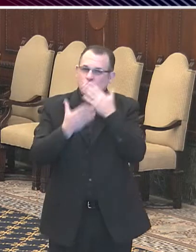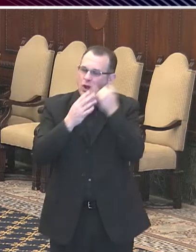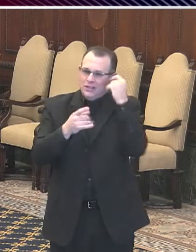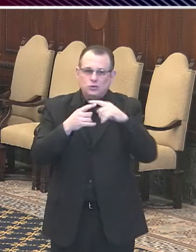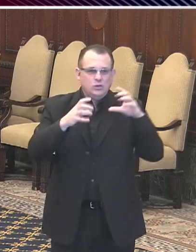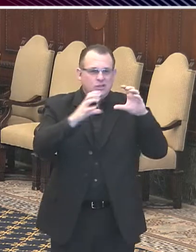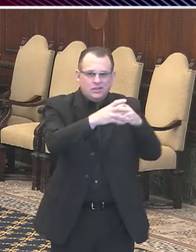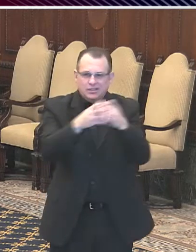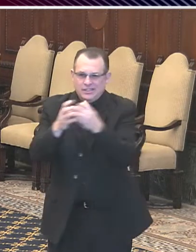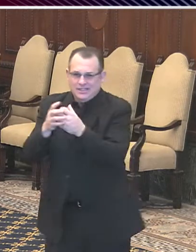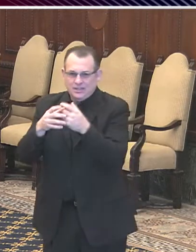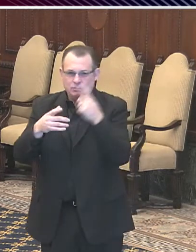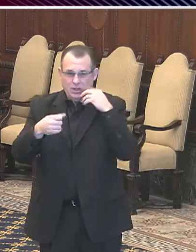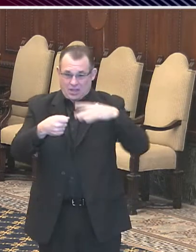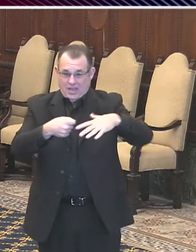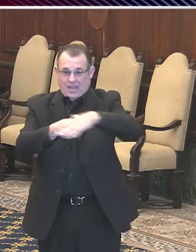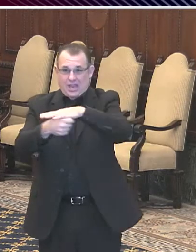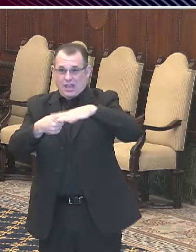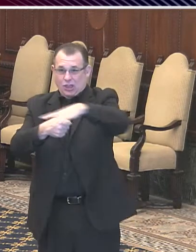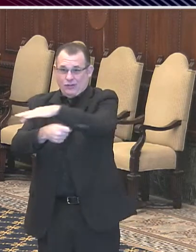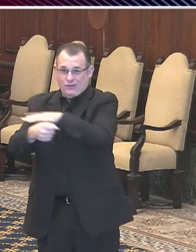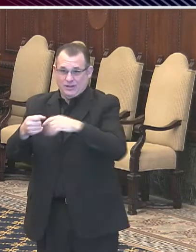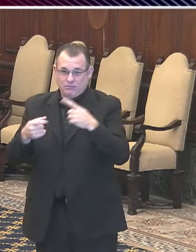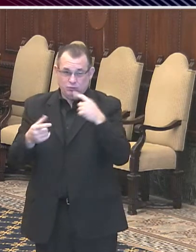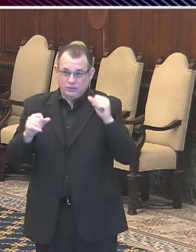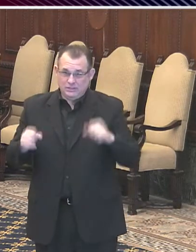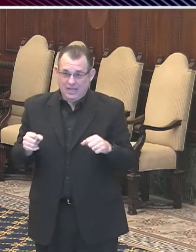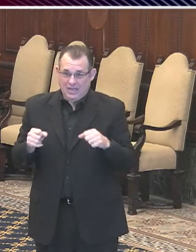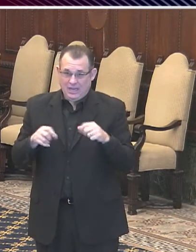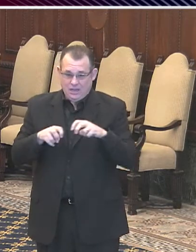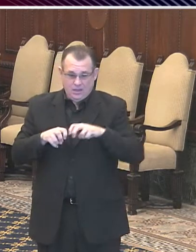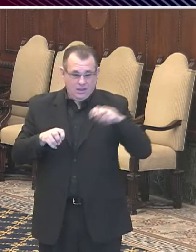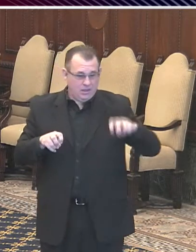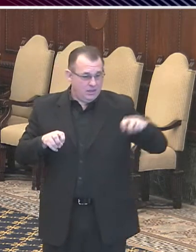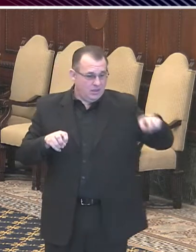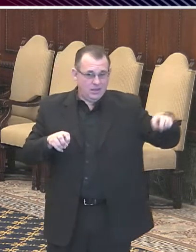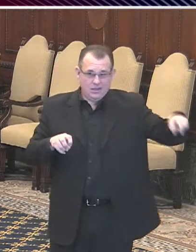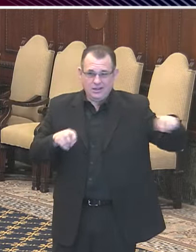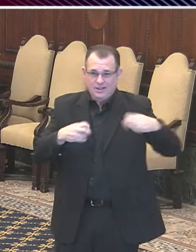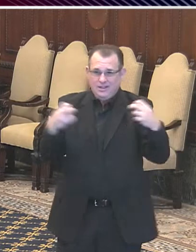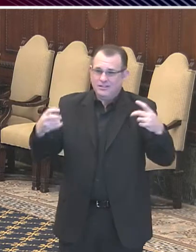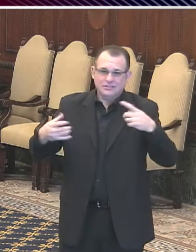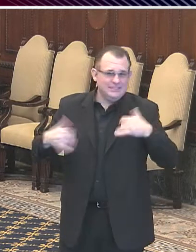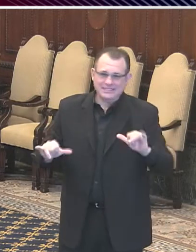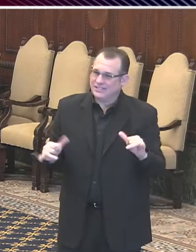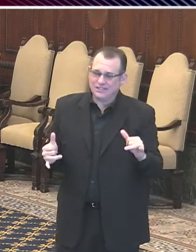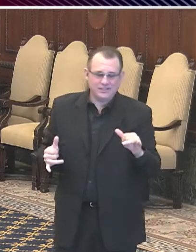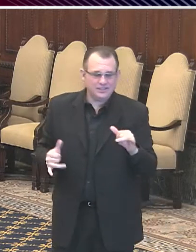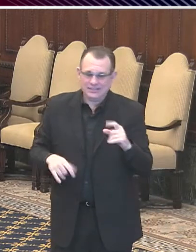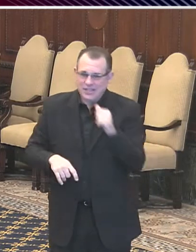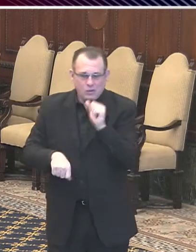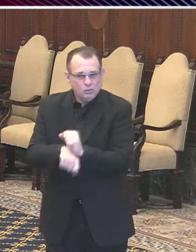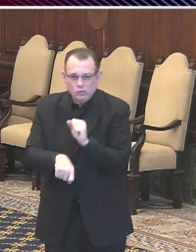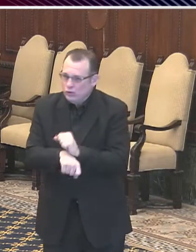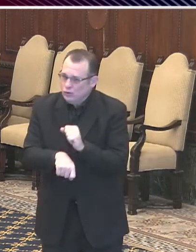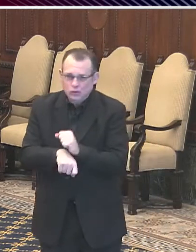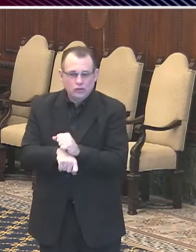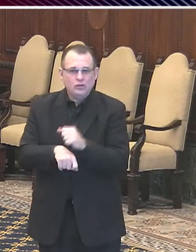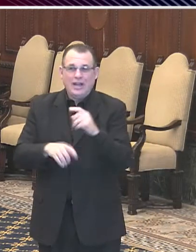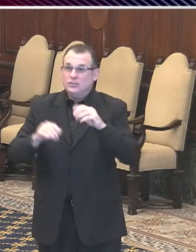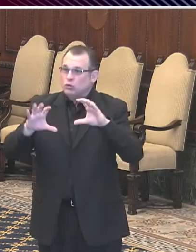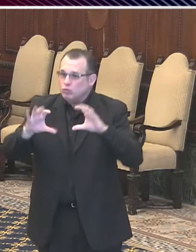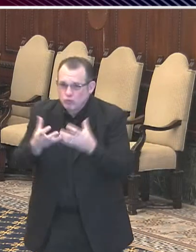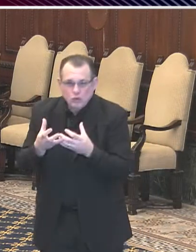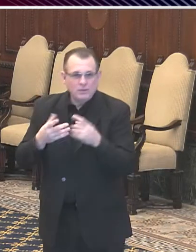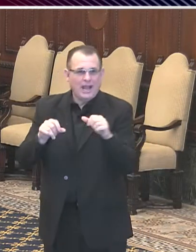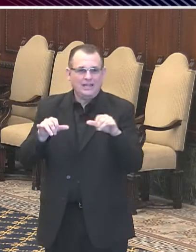to accommodate 6 feet between seats. Any group of any size carries the risk of